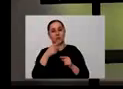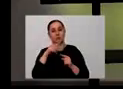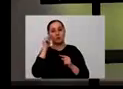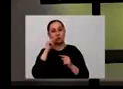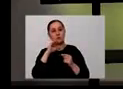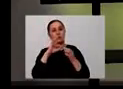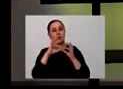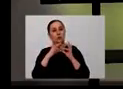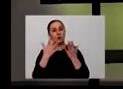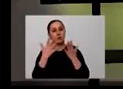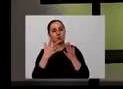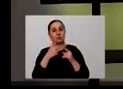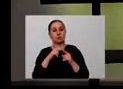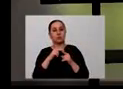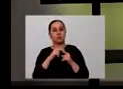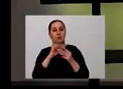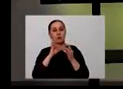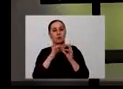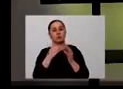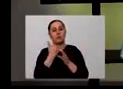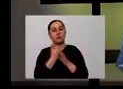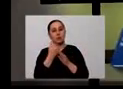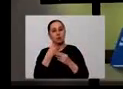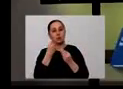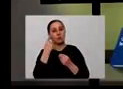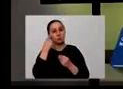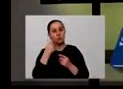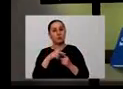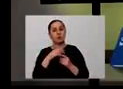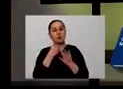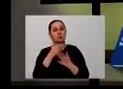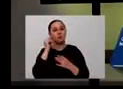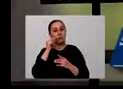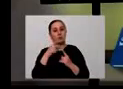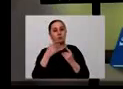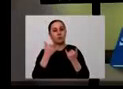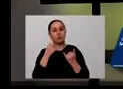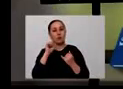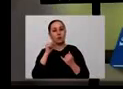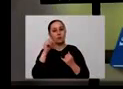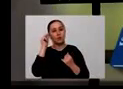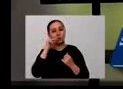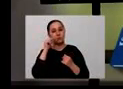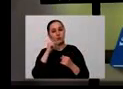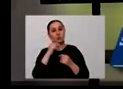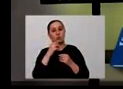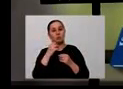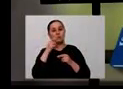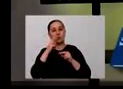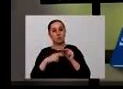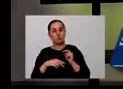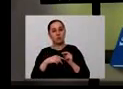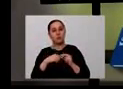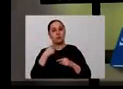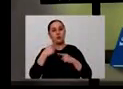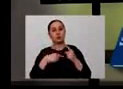yaxshiroq anglashingizga yordam beradi degan umiddaman. Aziz o'quvchilar, shuning bilan bugungi adabiyot darsimiz o'z nihoyasiga